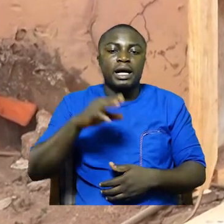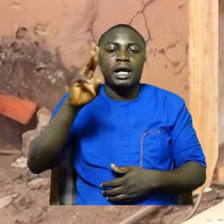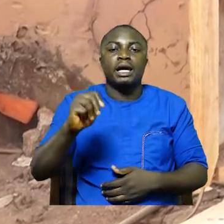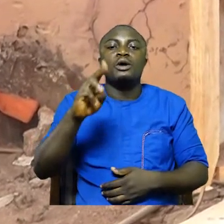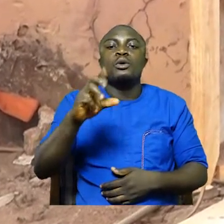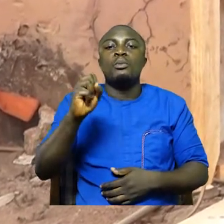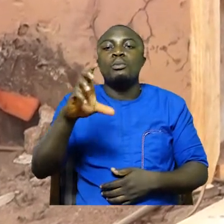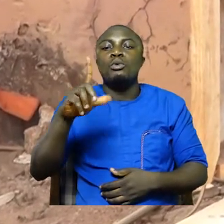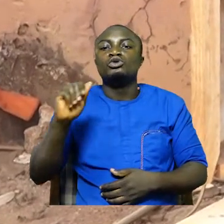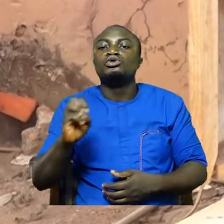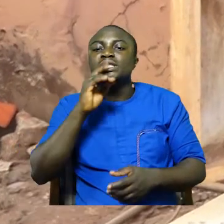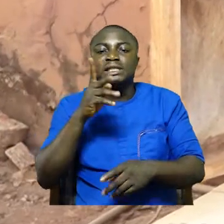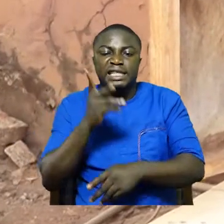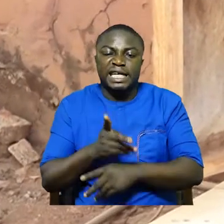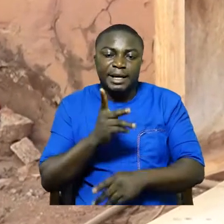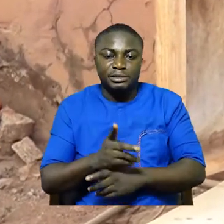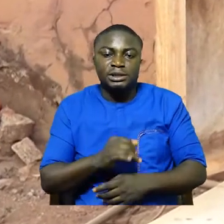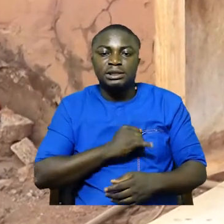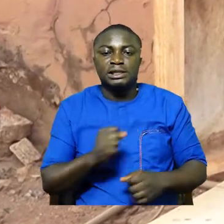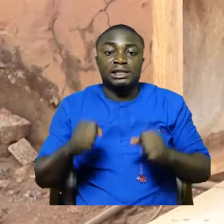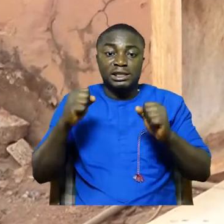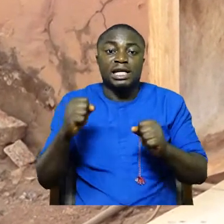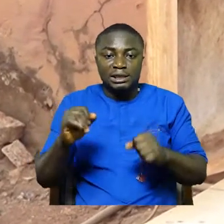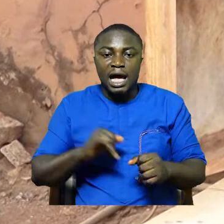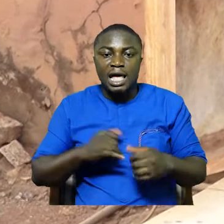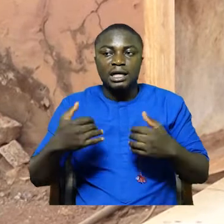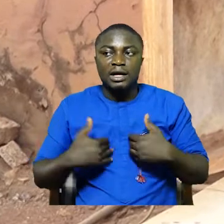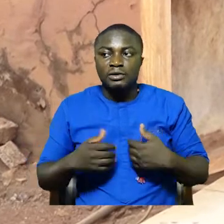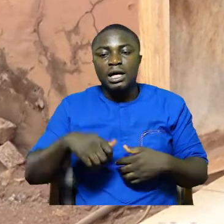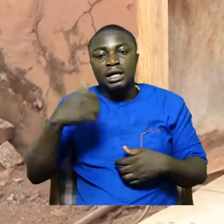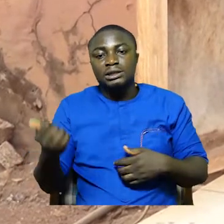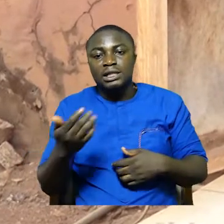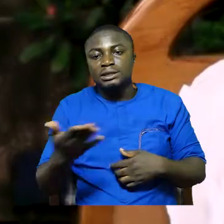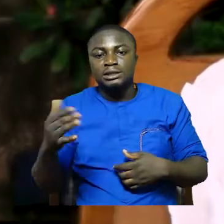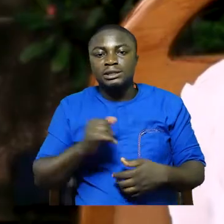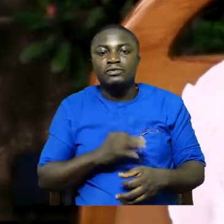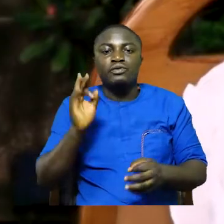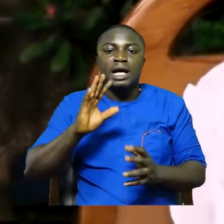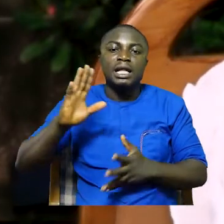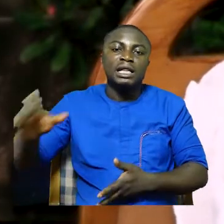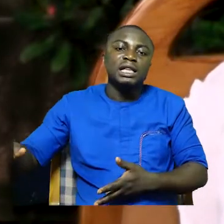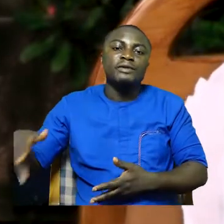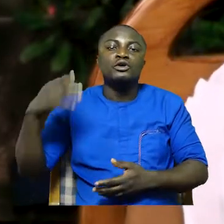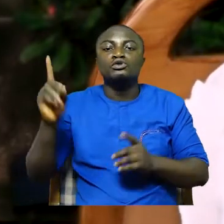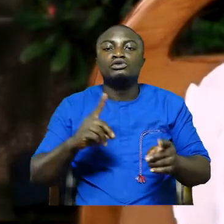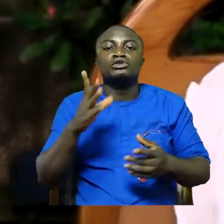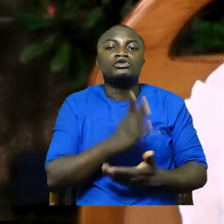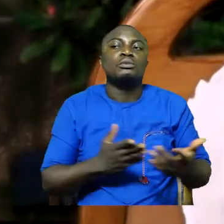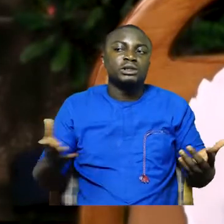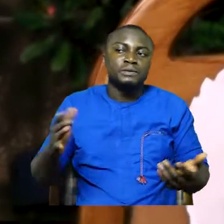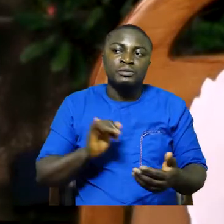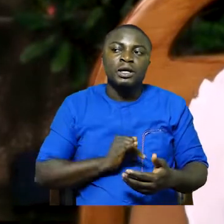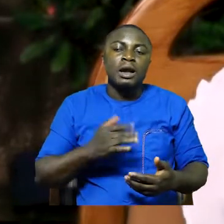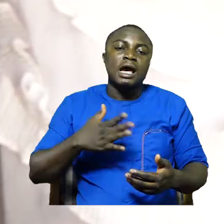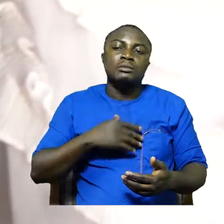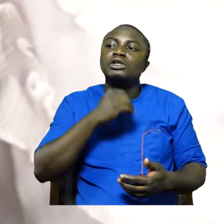muscle is it's maintained. You understand? The current strength I have. So another thing I noticed is when I leave doing something for